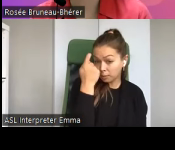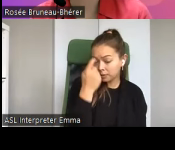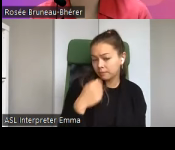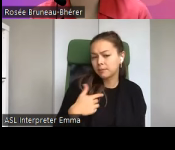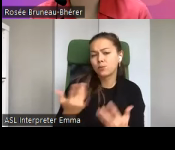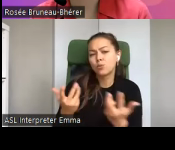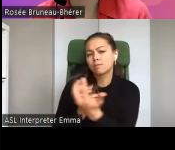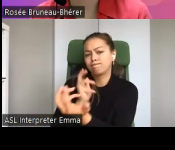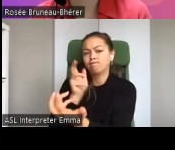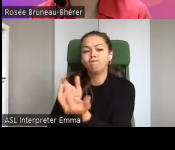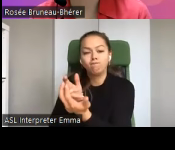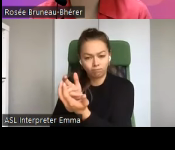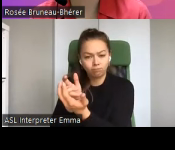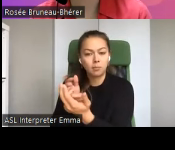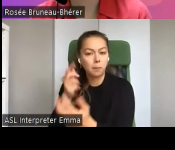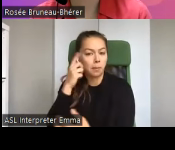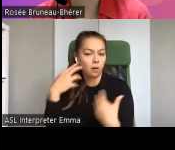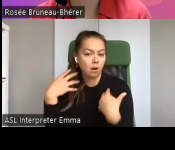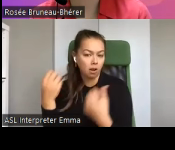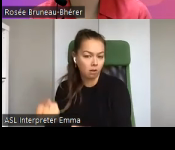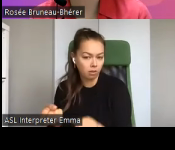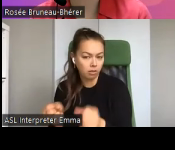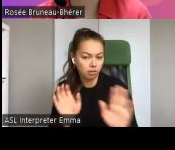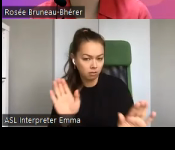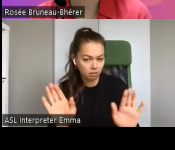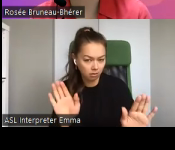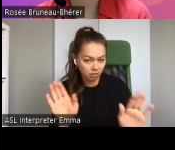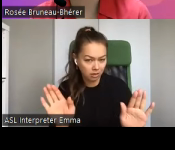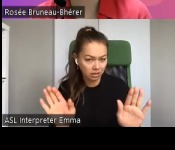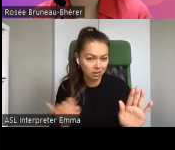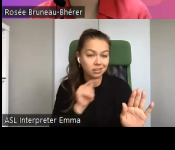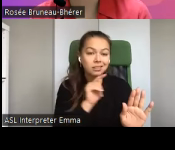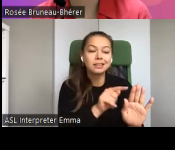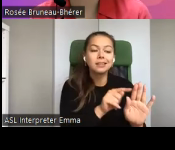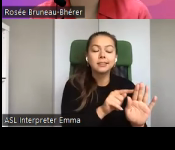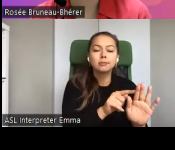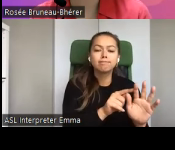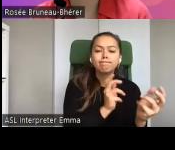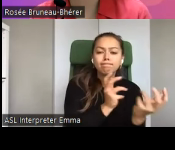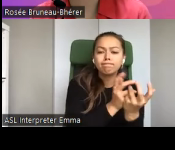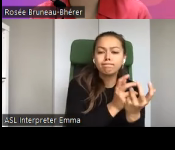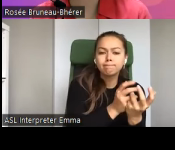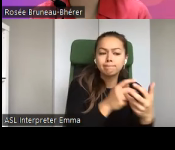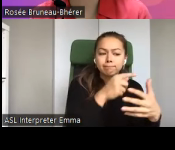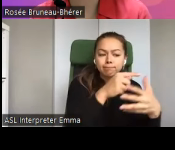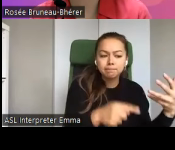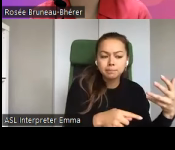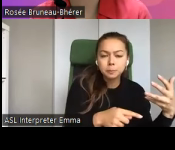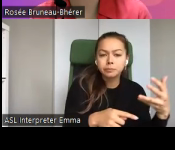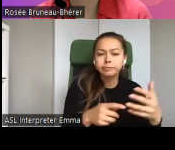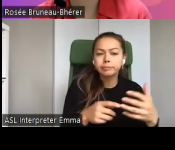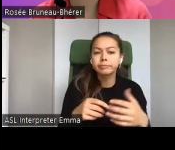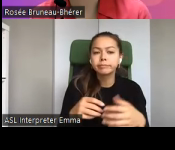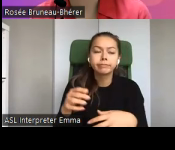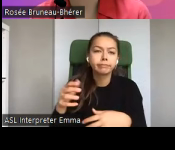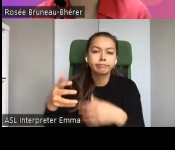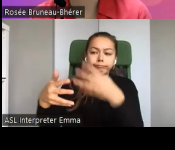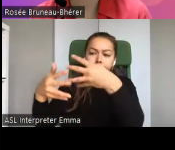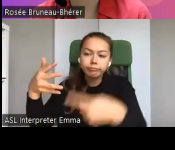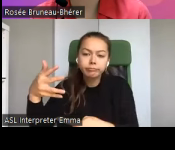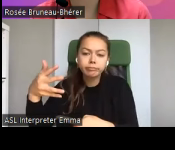would be closer to traumatic responses. What corresponds more to neurodevelopmental disorder